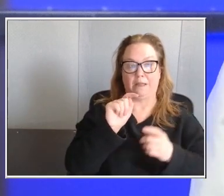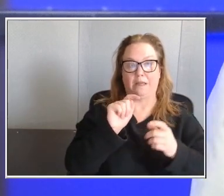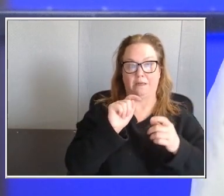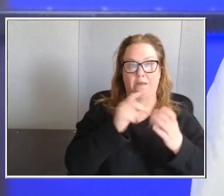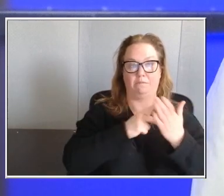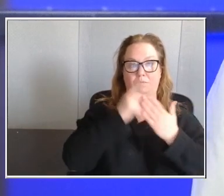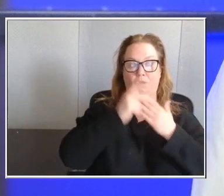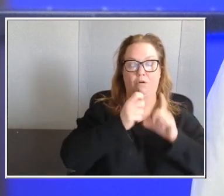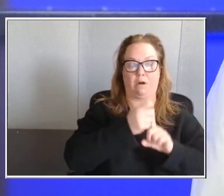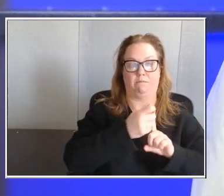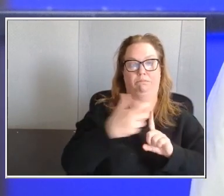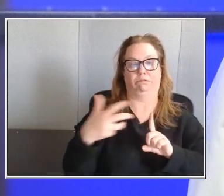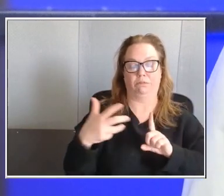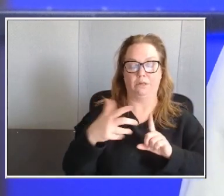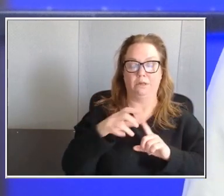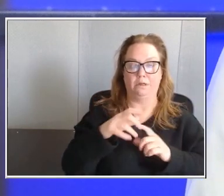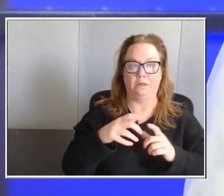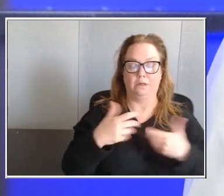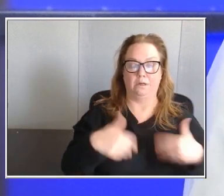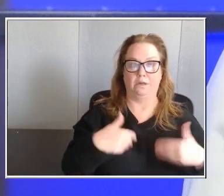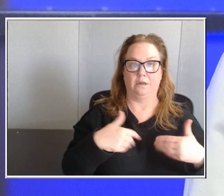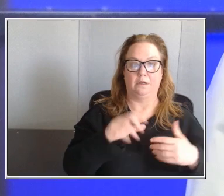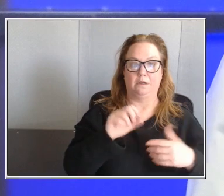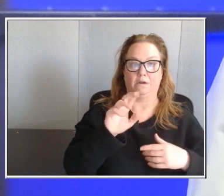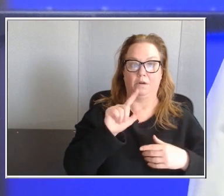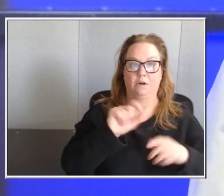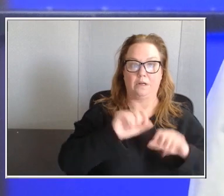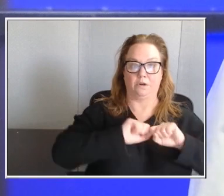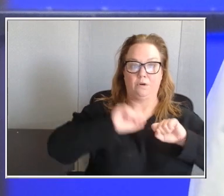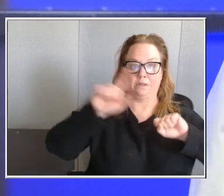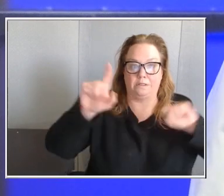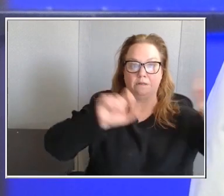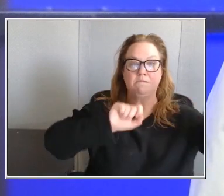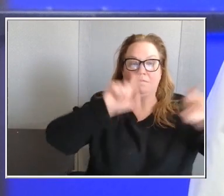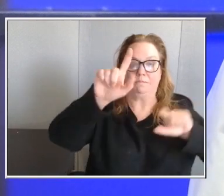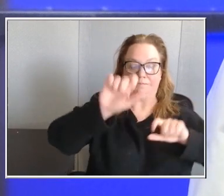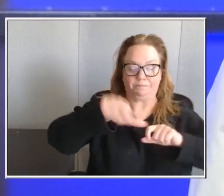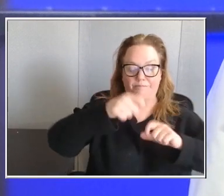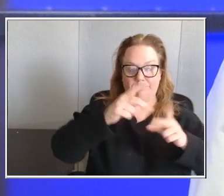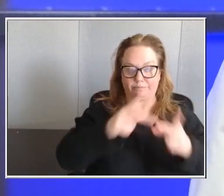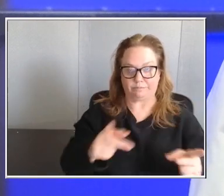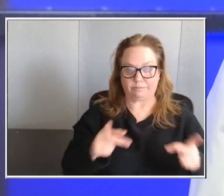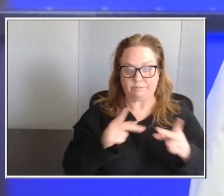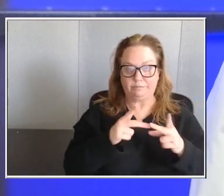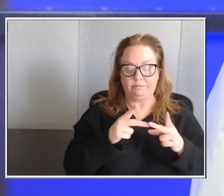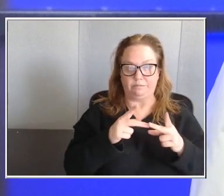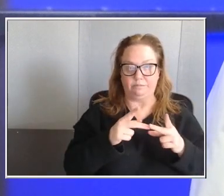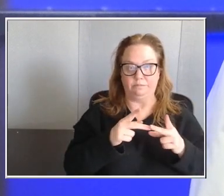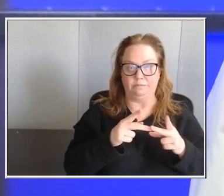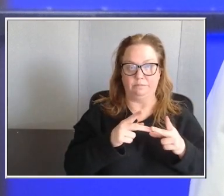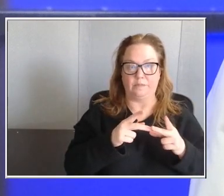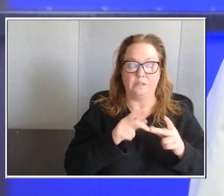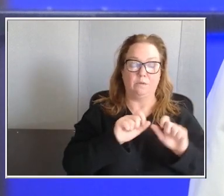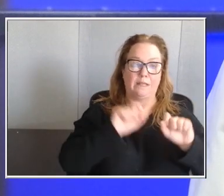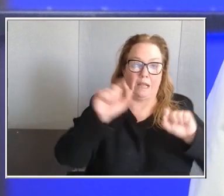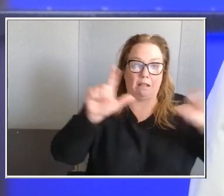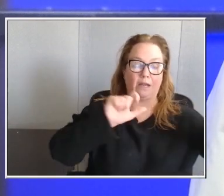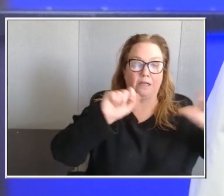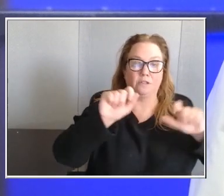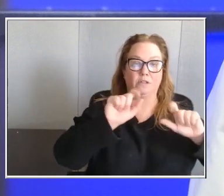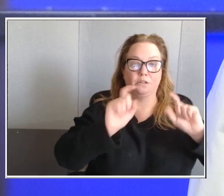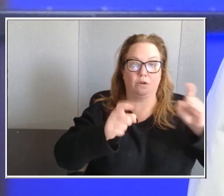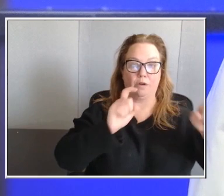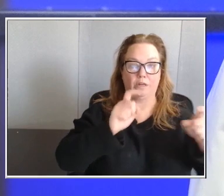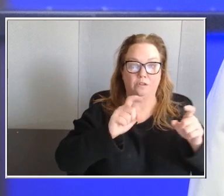around it. And now the organs are going elsewhere. But nonetheless, no matter what we finally land on with allocation, donation's the